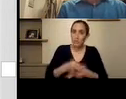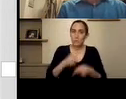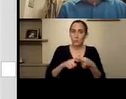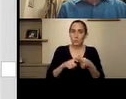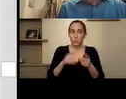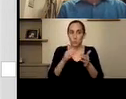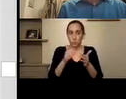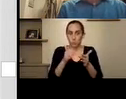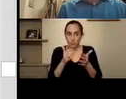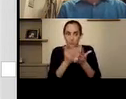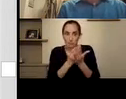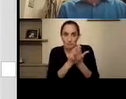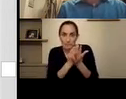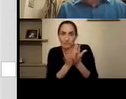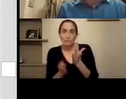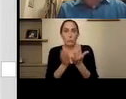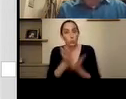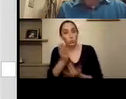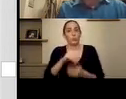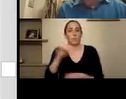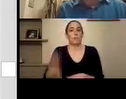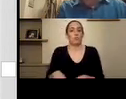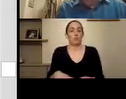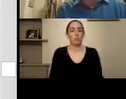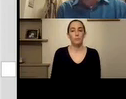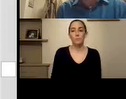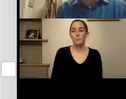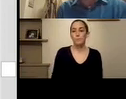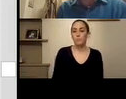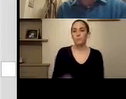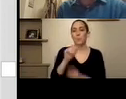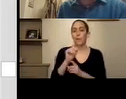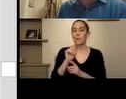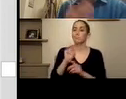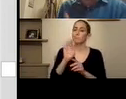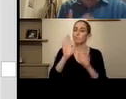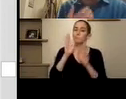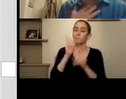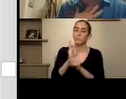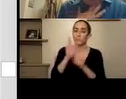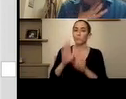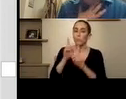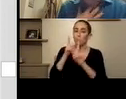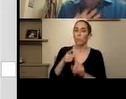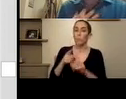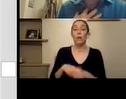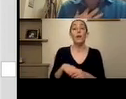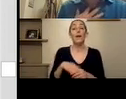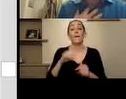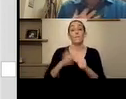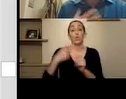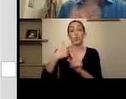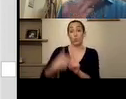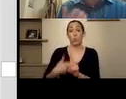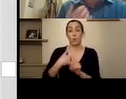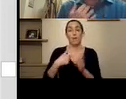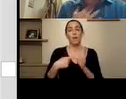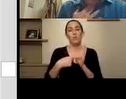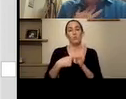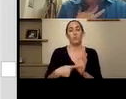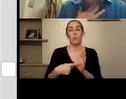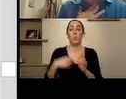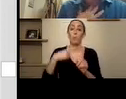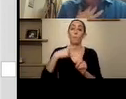semester. I think great points. And again, when you look at the first quarter, I showed the positive results on a